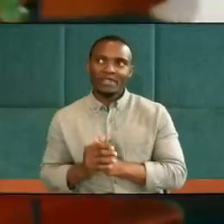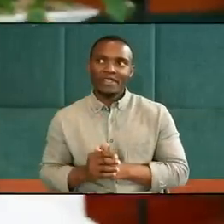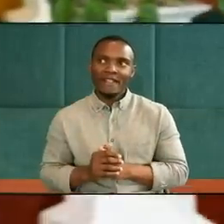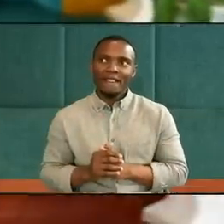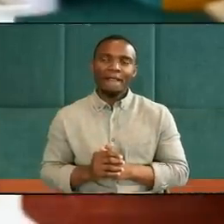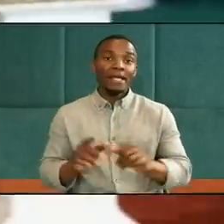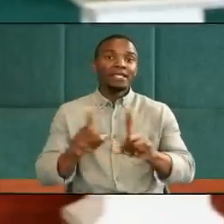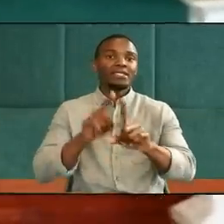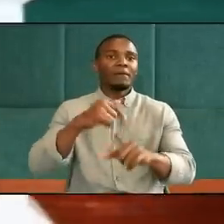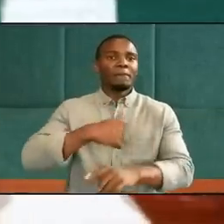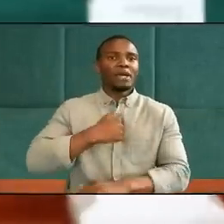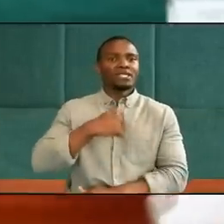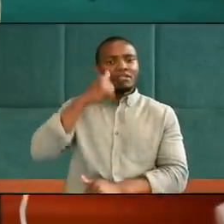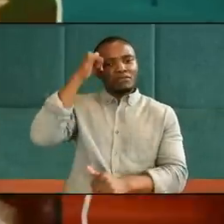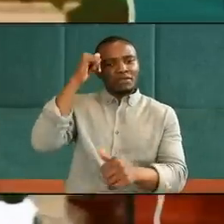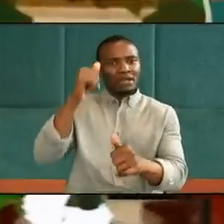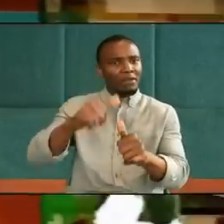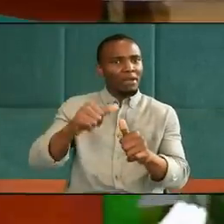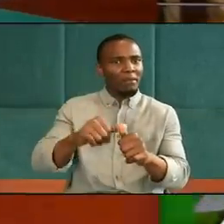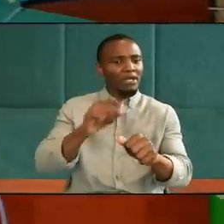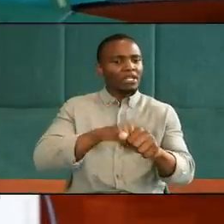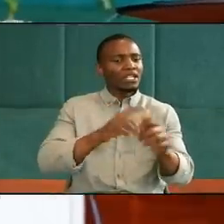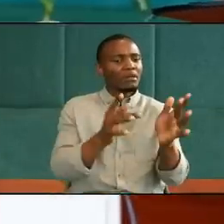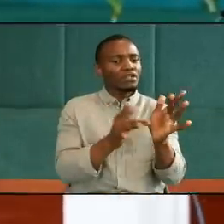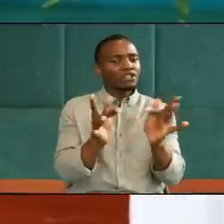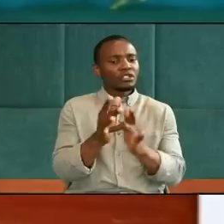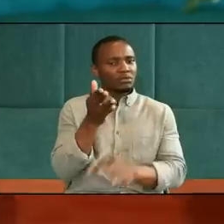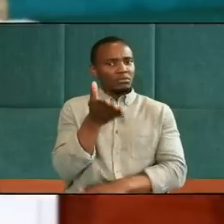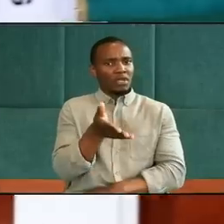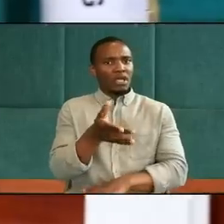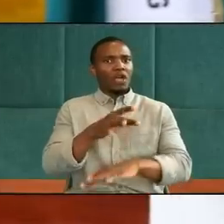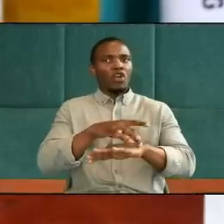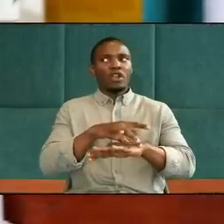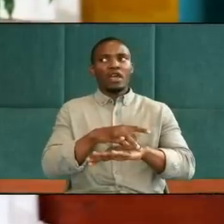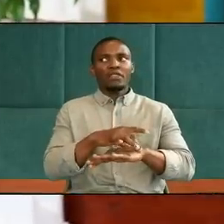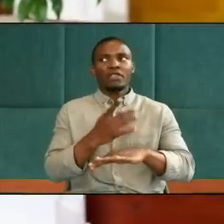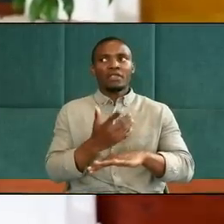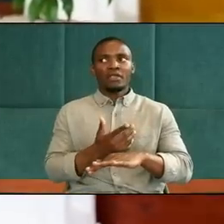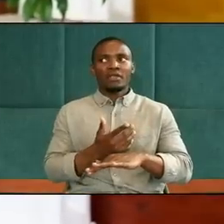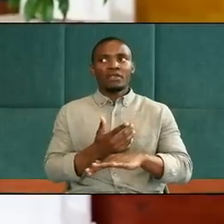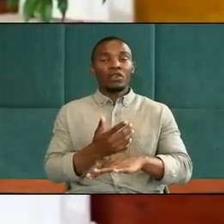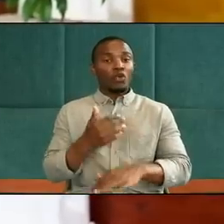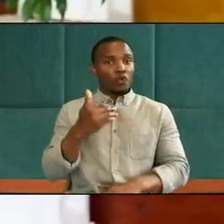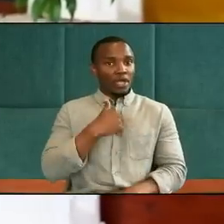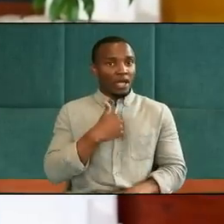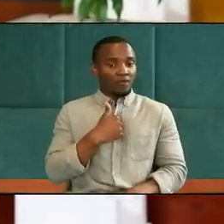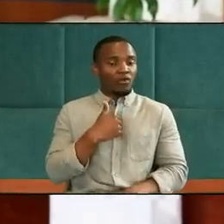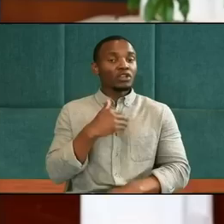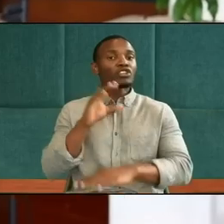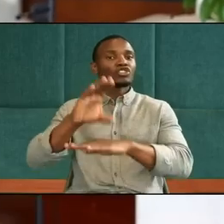I had to remind myself that when Jesus came here, there was a church.